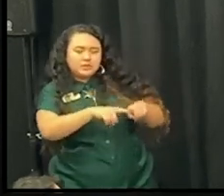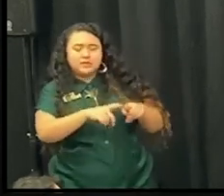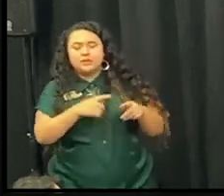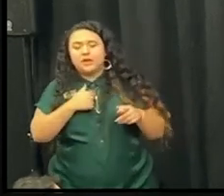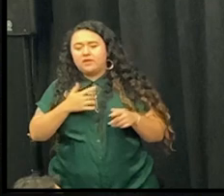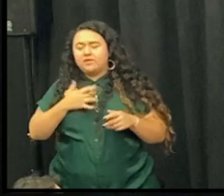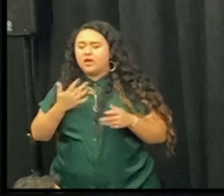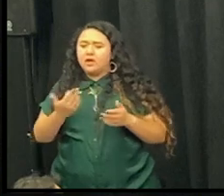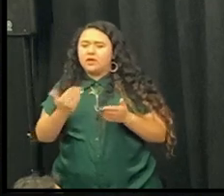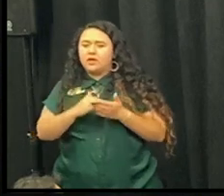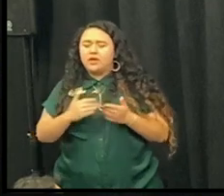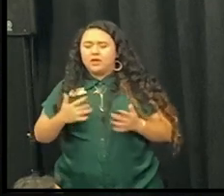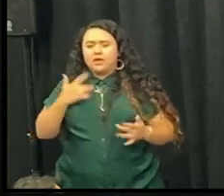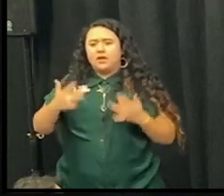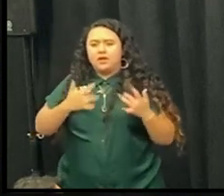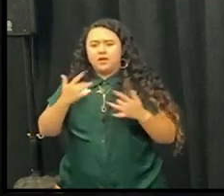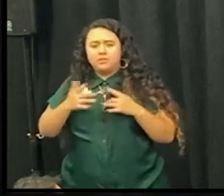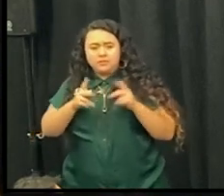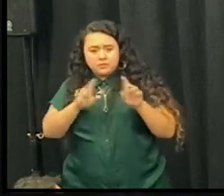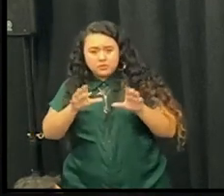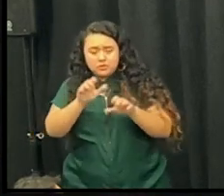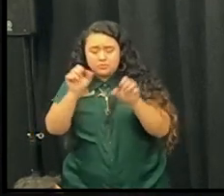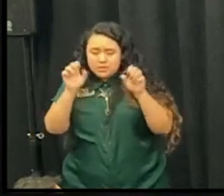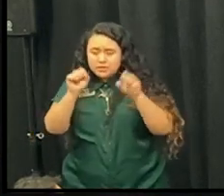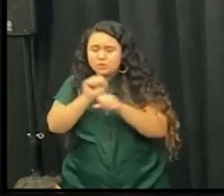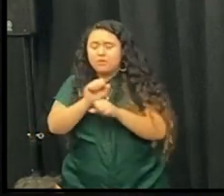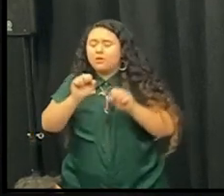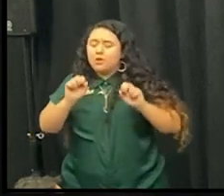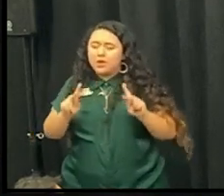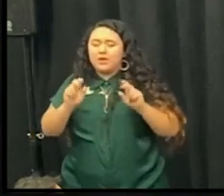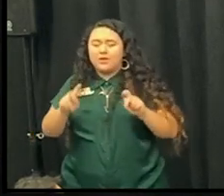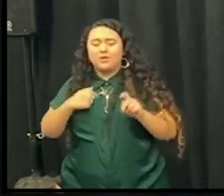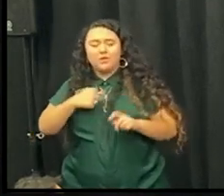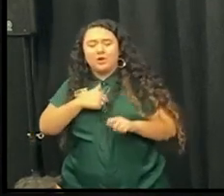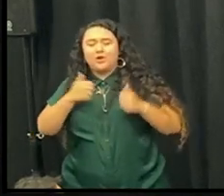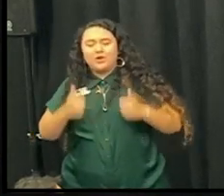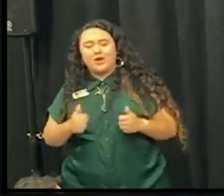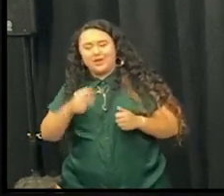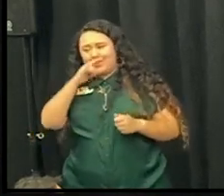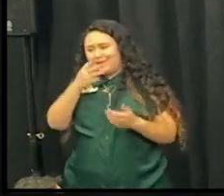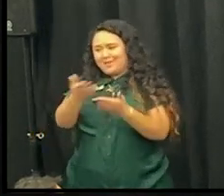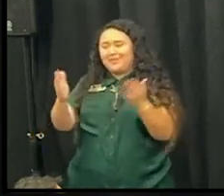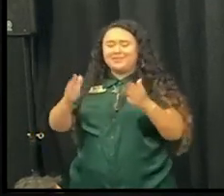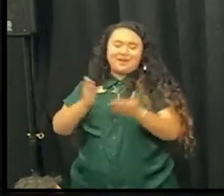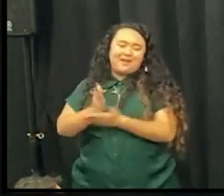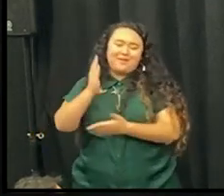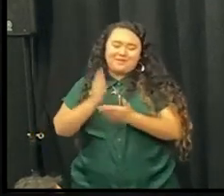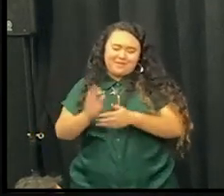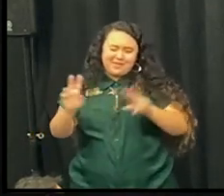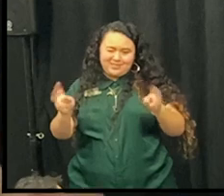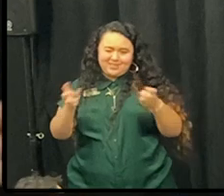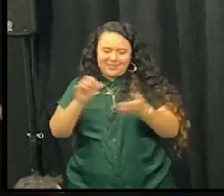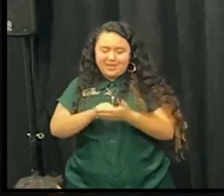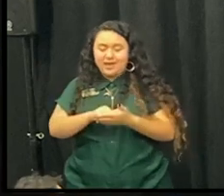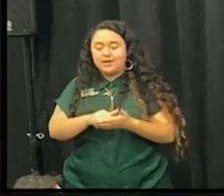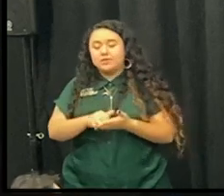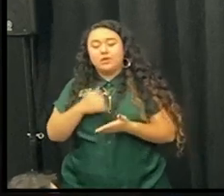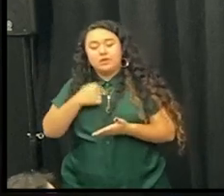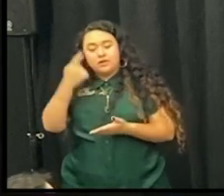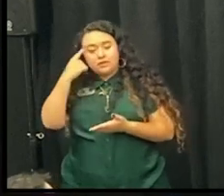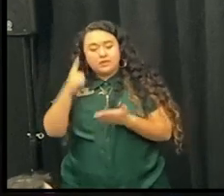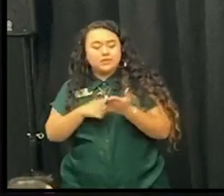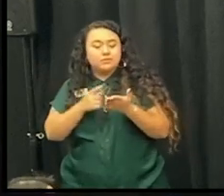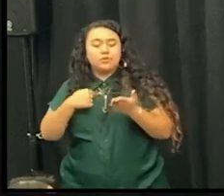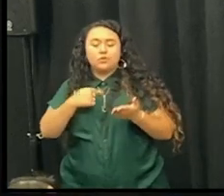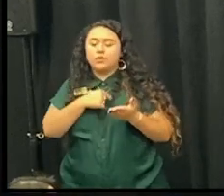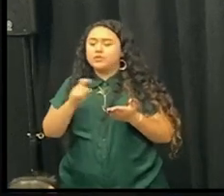talking to people who are doing amazing work. I'm like, oh, okay, we're okay. The kids are all right, you know? So I think sometimes we are